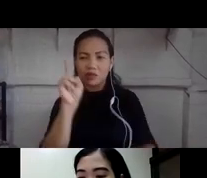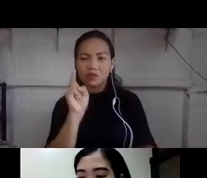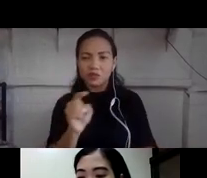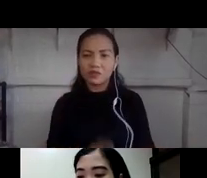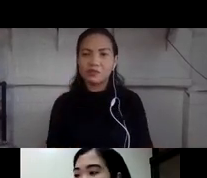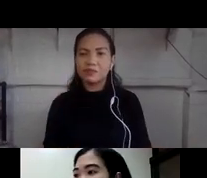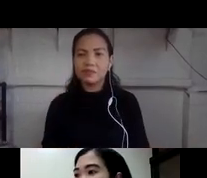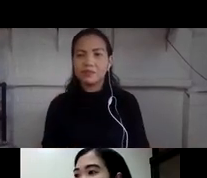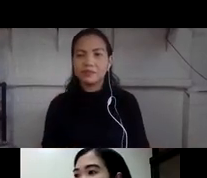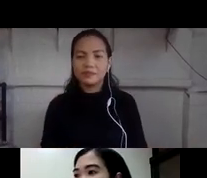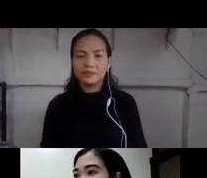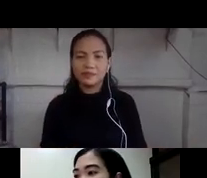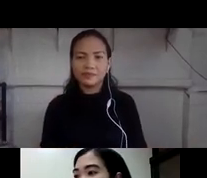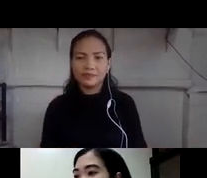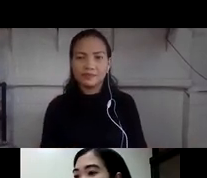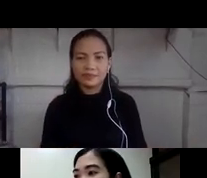Ayan.